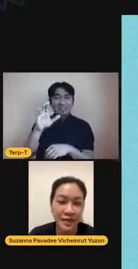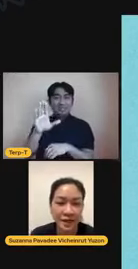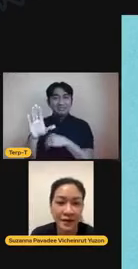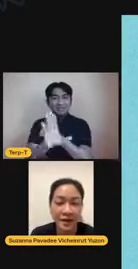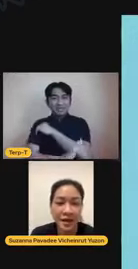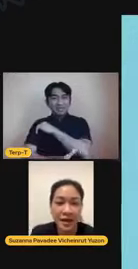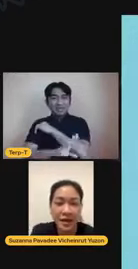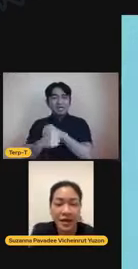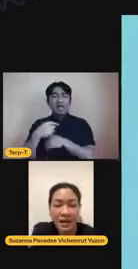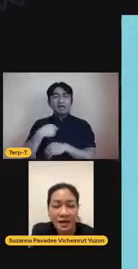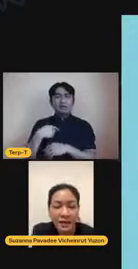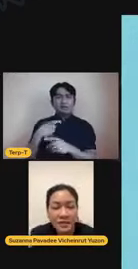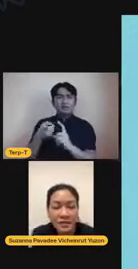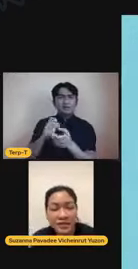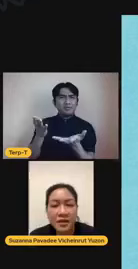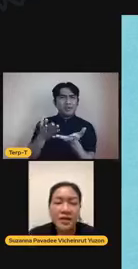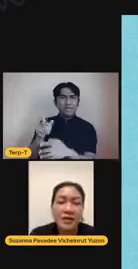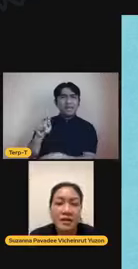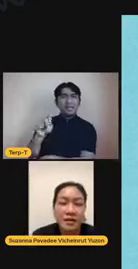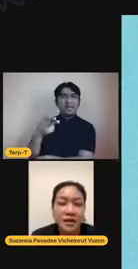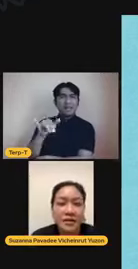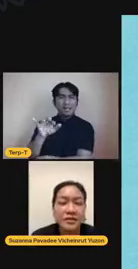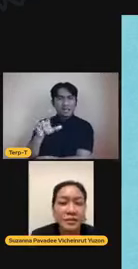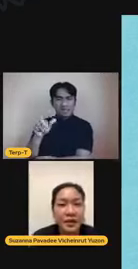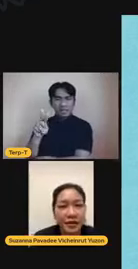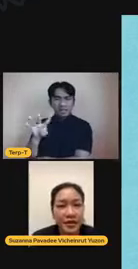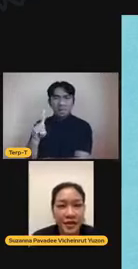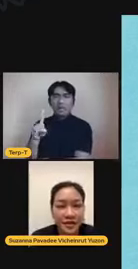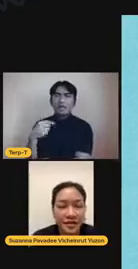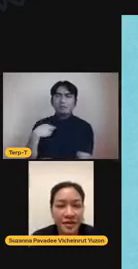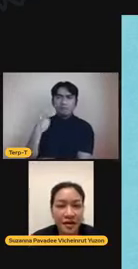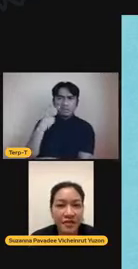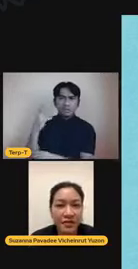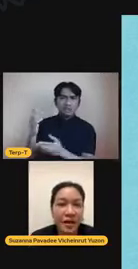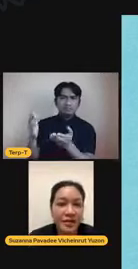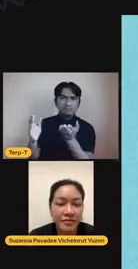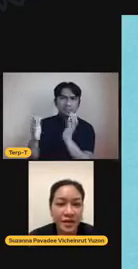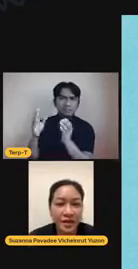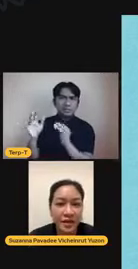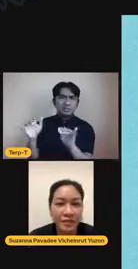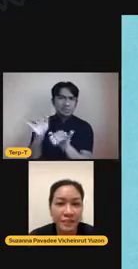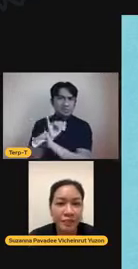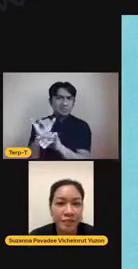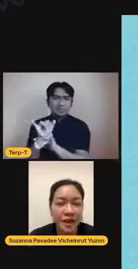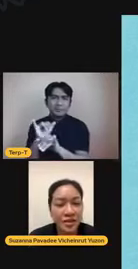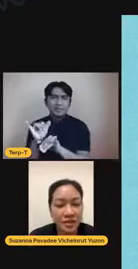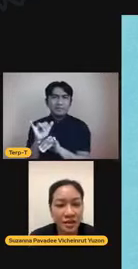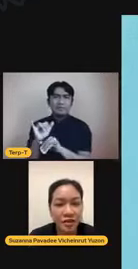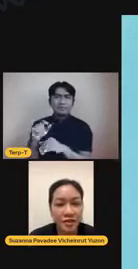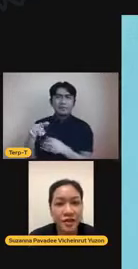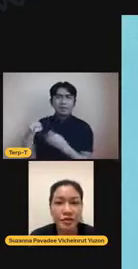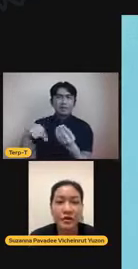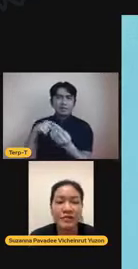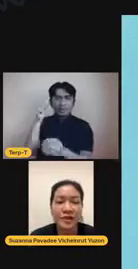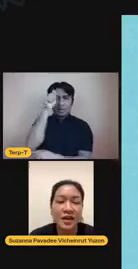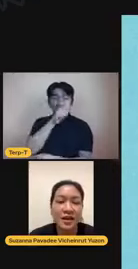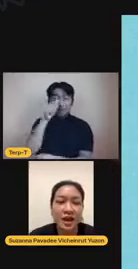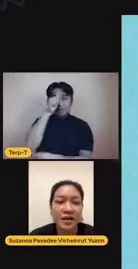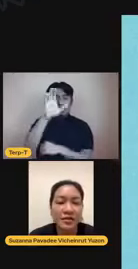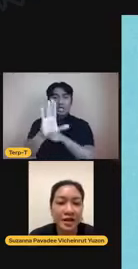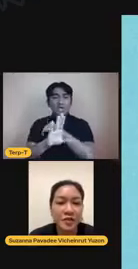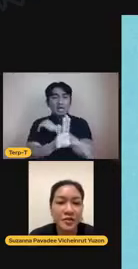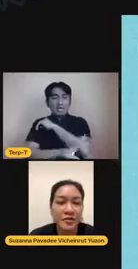from Thailand, and I see the similarities of a lot of Asian countries, or